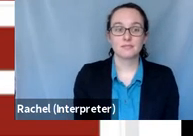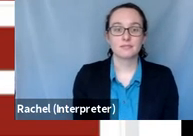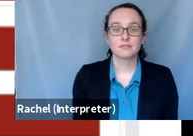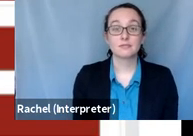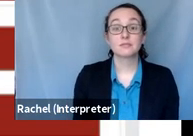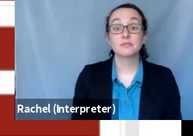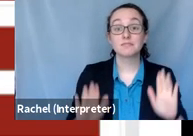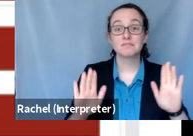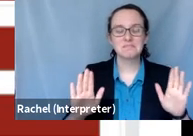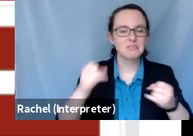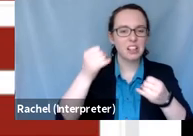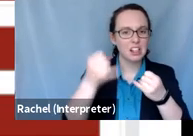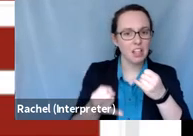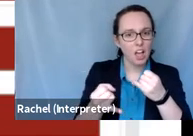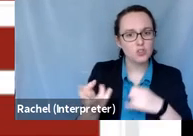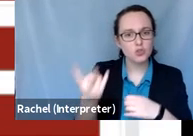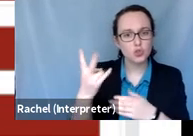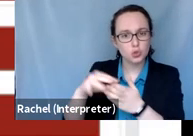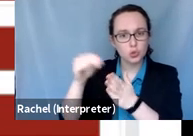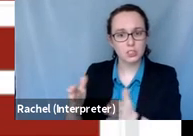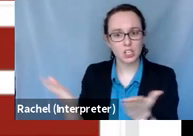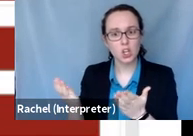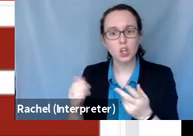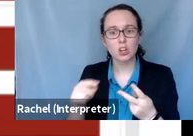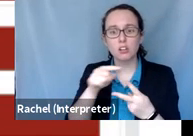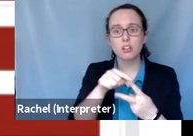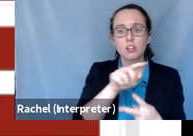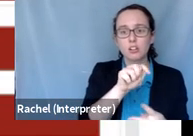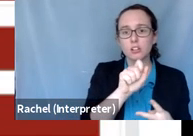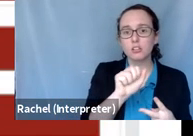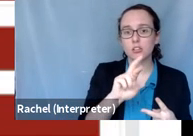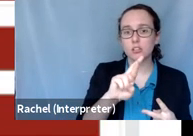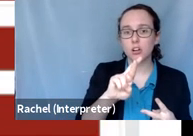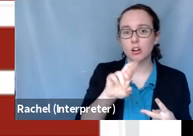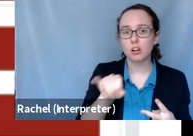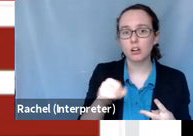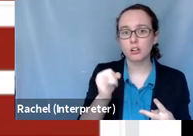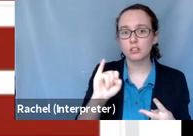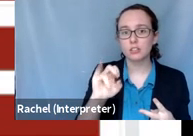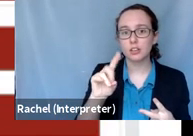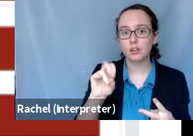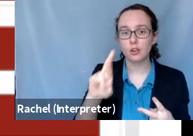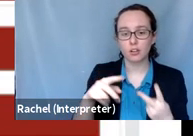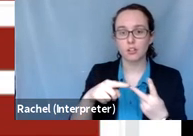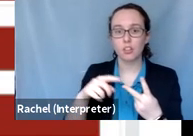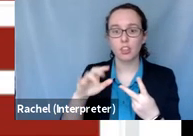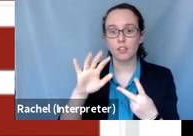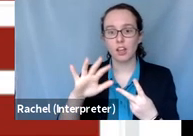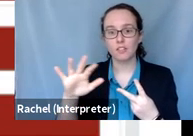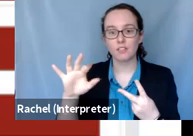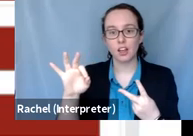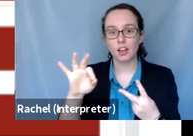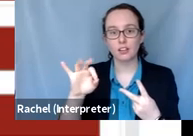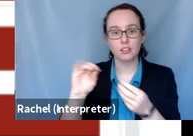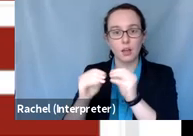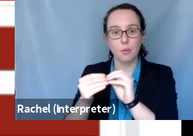And for our last couple students that we have here, Tarjinder, or we don't have a name for the other one, but the 559 number, if you have